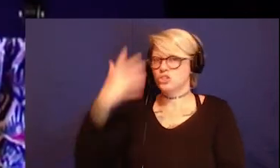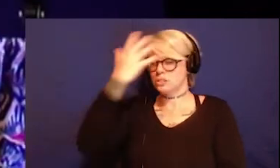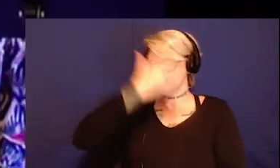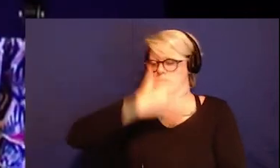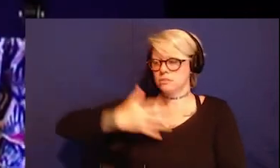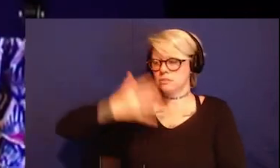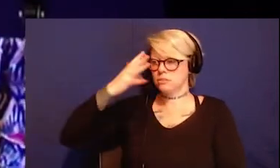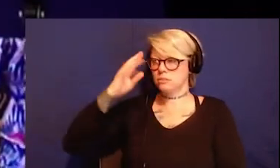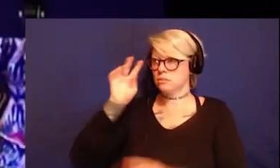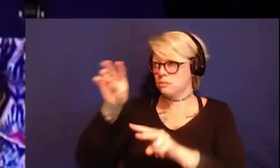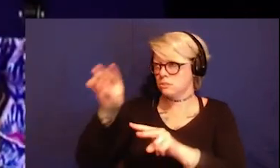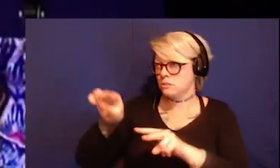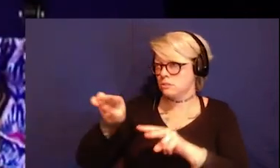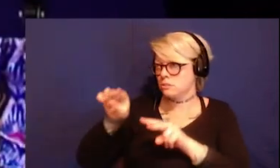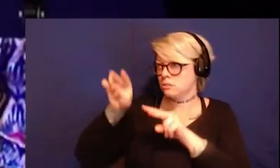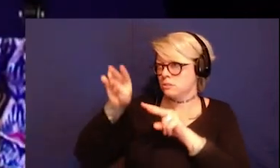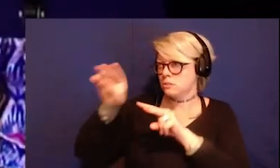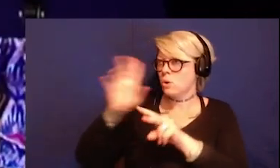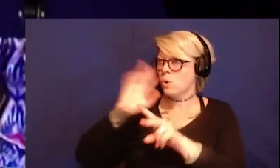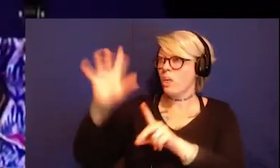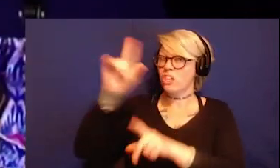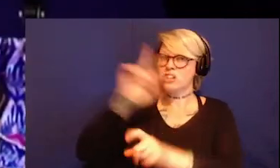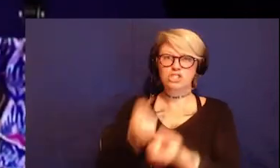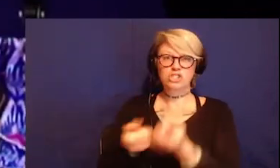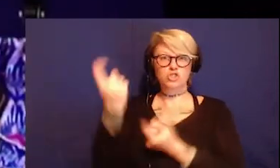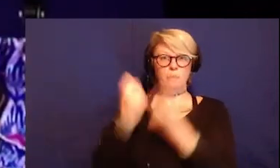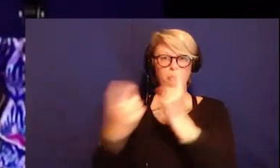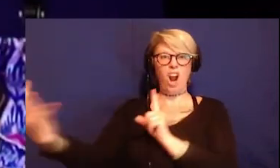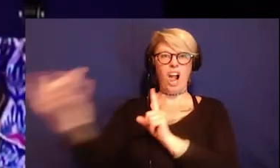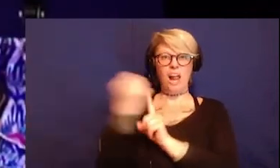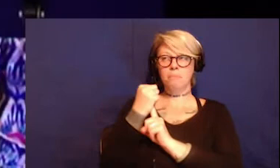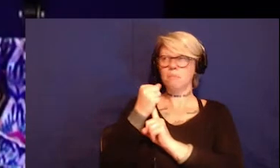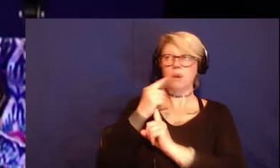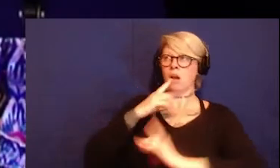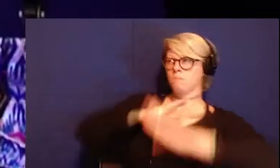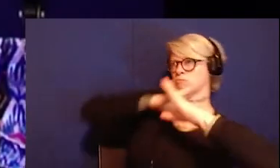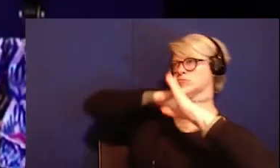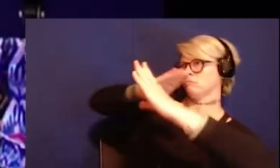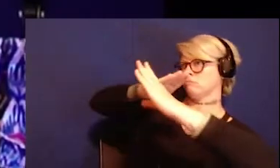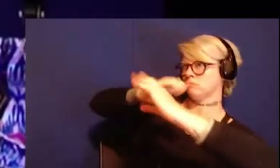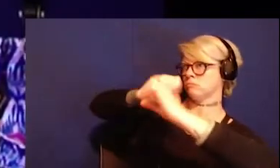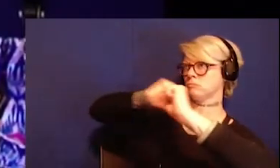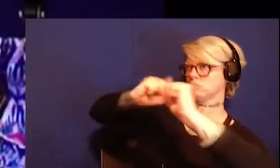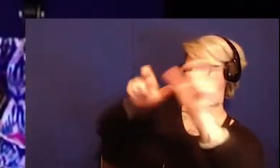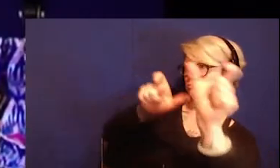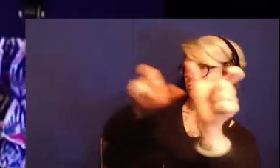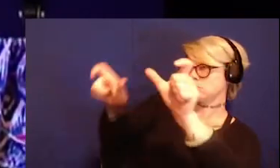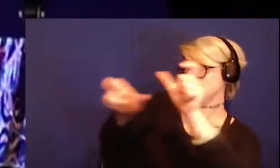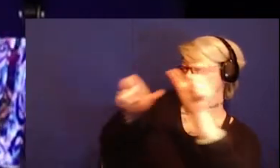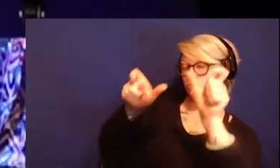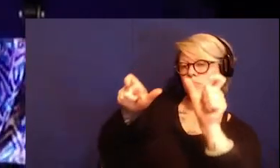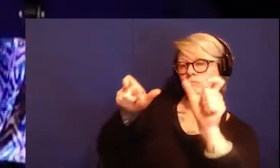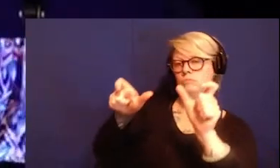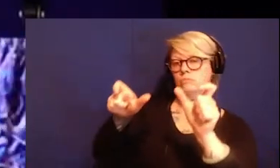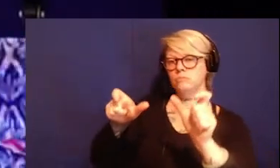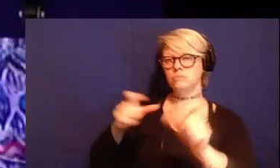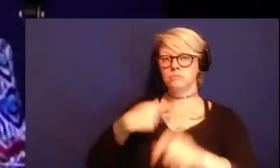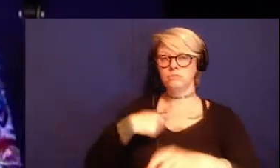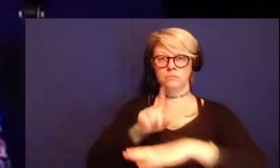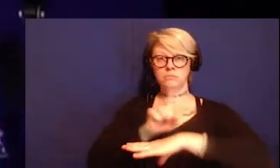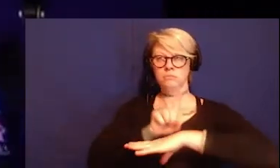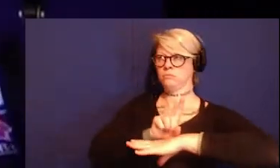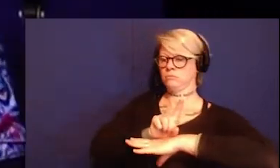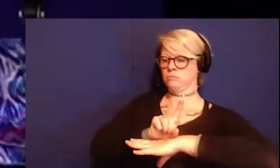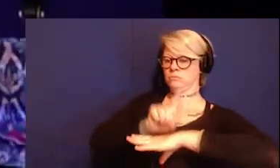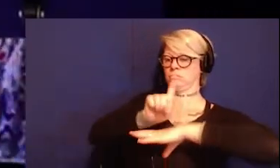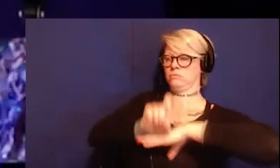hyper-focused on her goal to stop this stripper's invasion and protect all the guests. As she steps down the altar, all the people who were originally